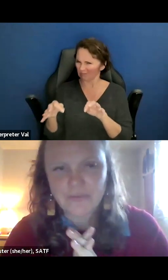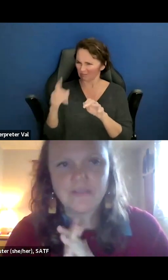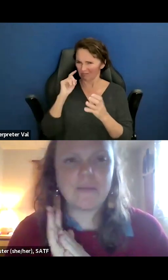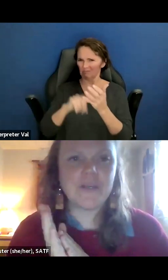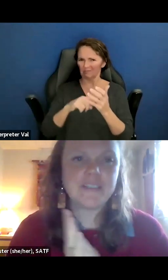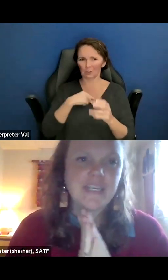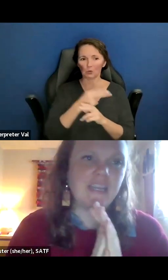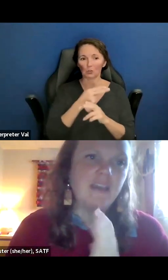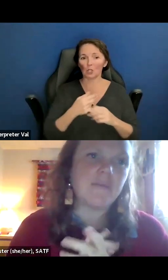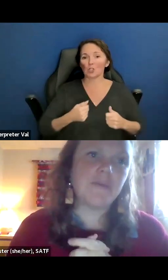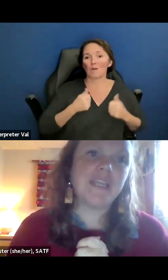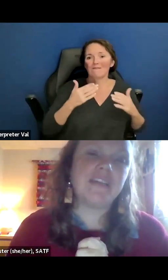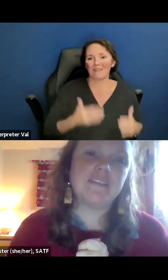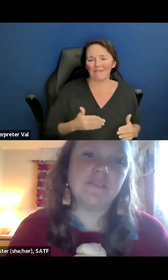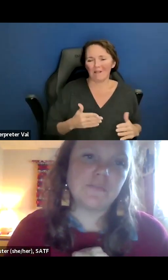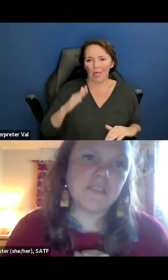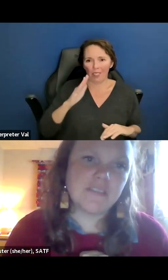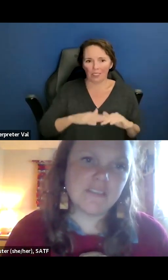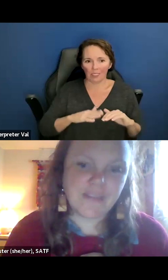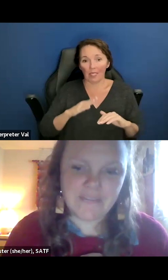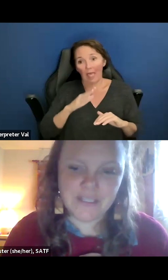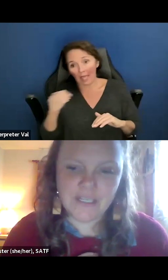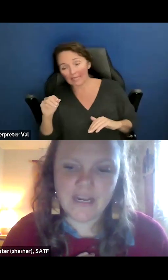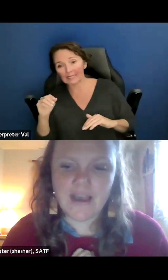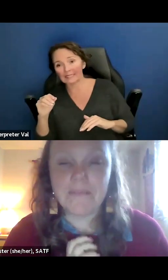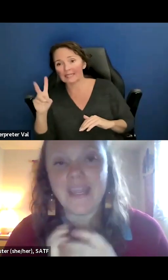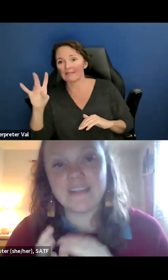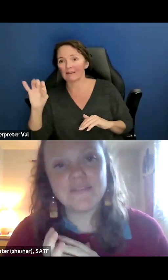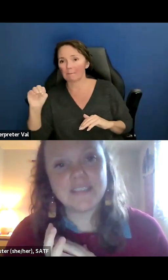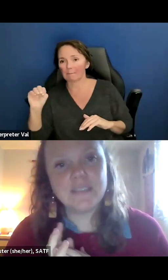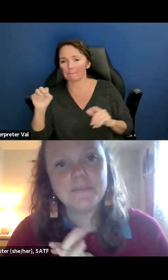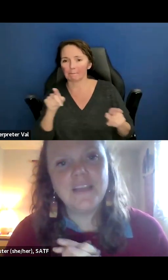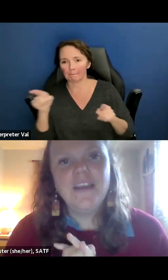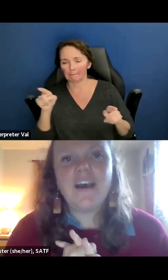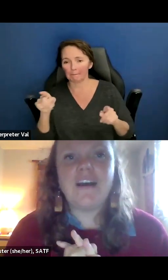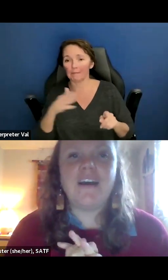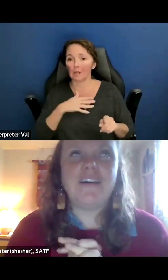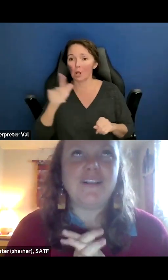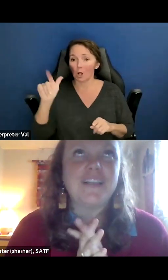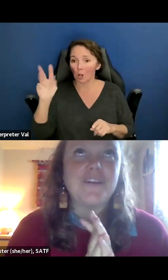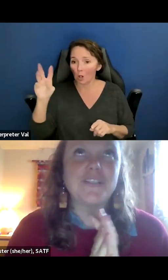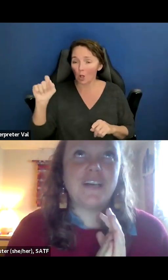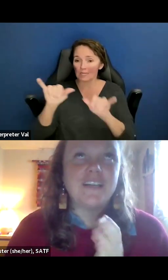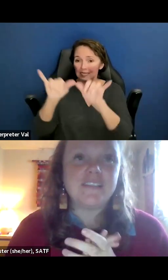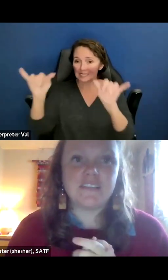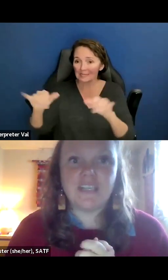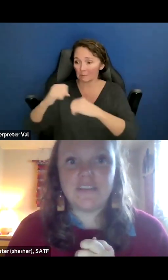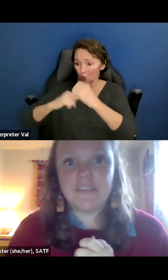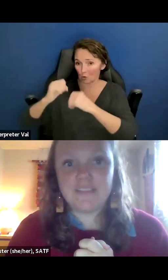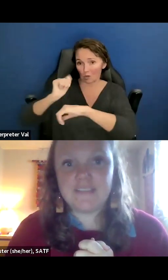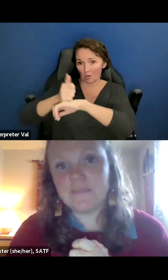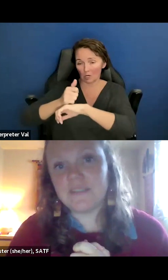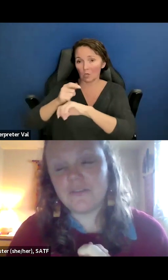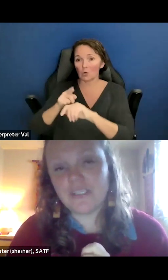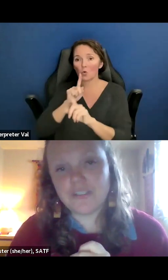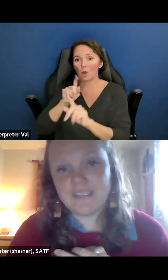language throughout the webinar today. You might hear us use the words survivor and victim. A lot of our laws and a lot of